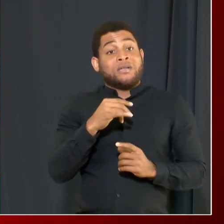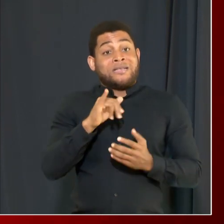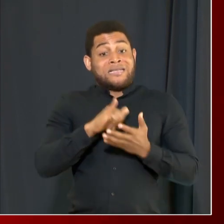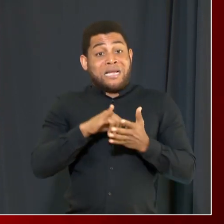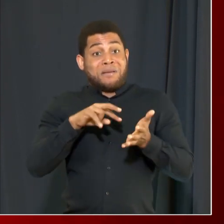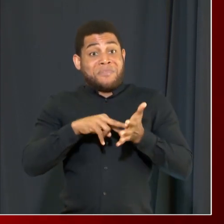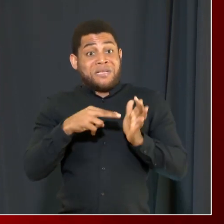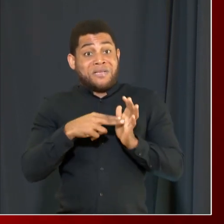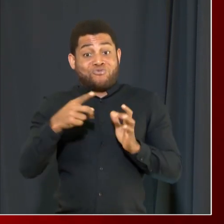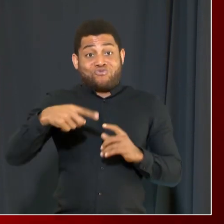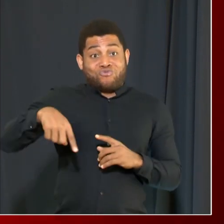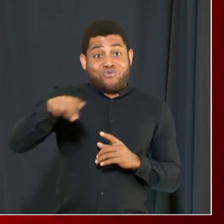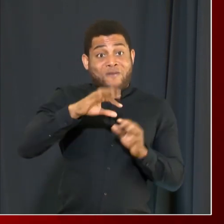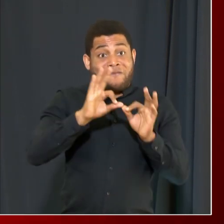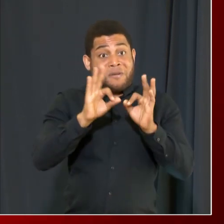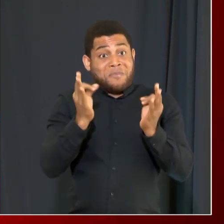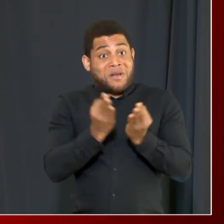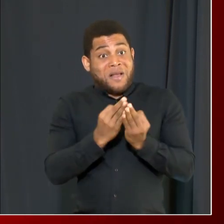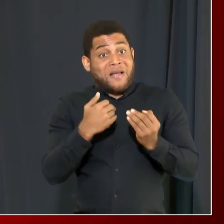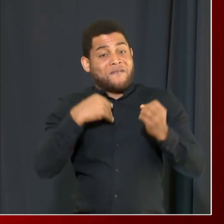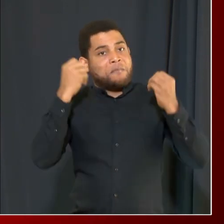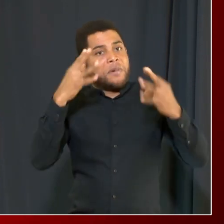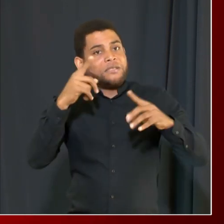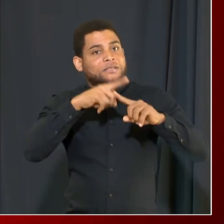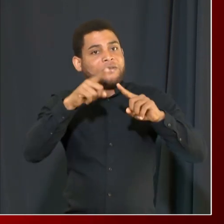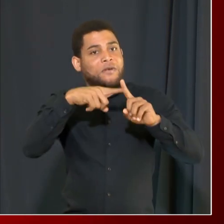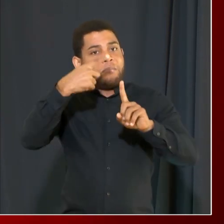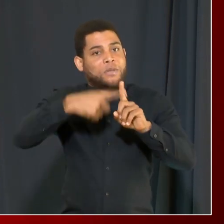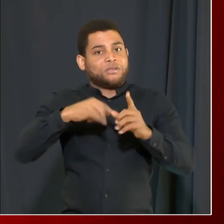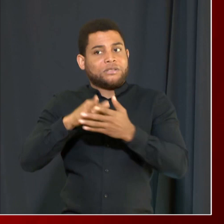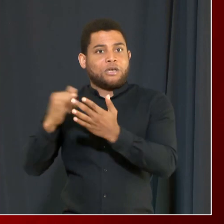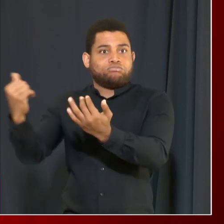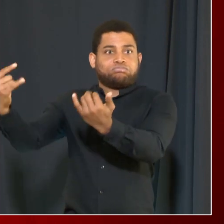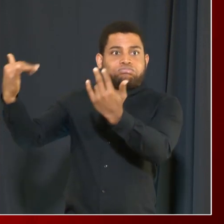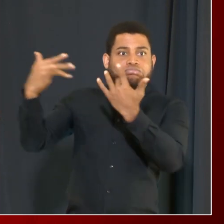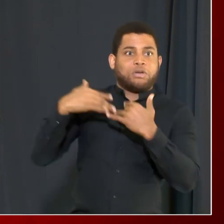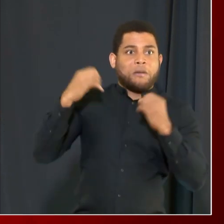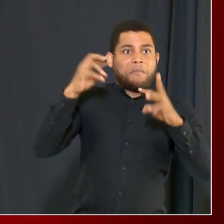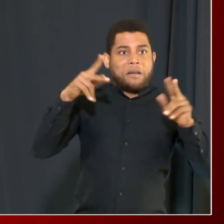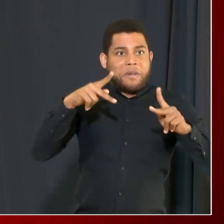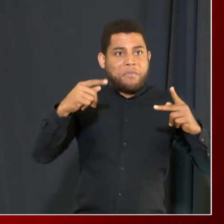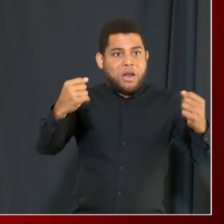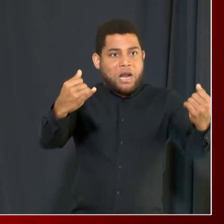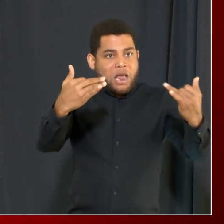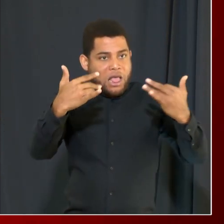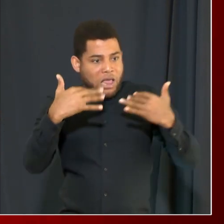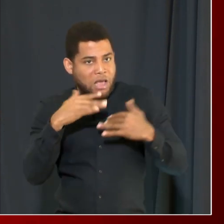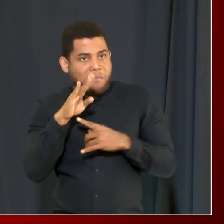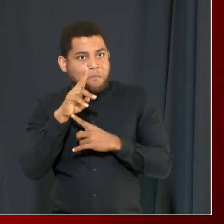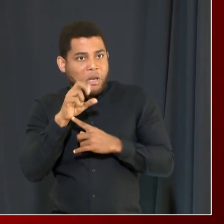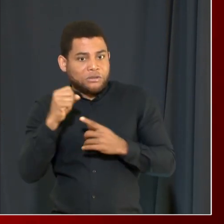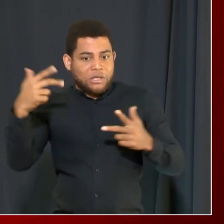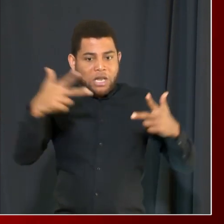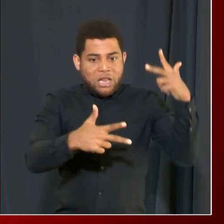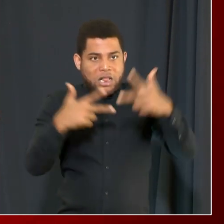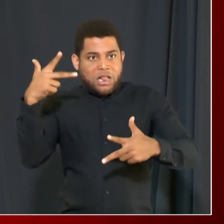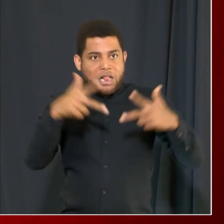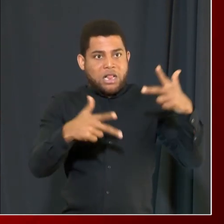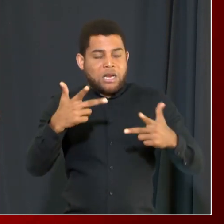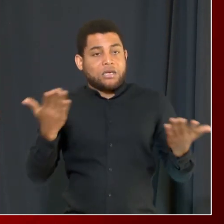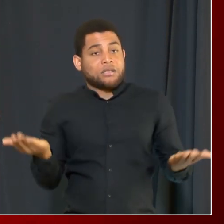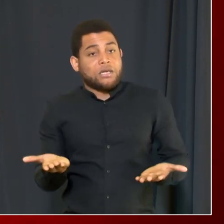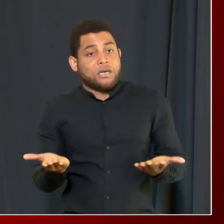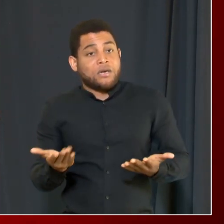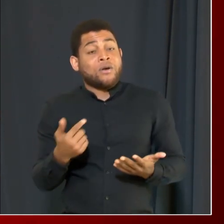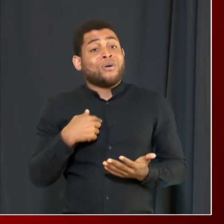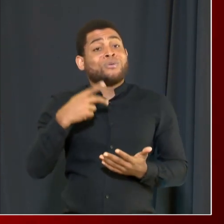course of the many months in which we received high volumes of buses. We have seen that number in hotels go down over the